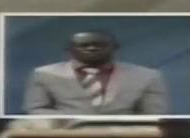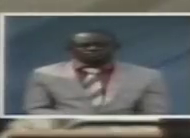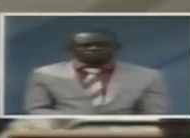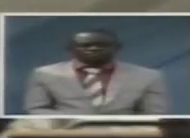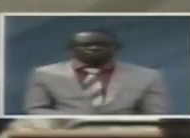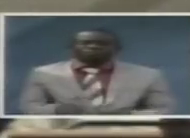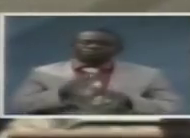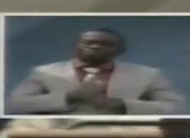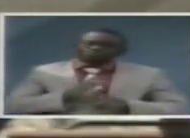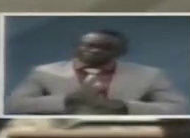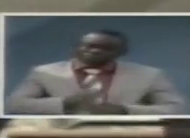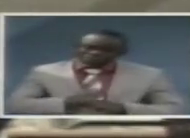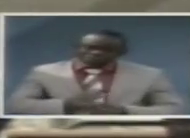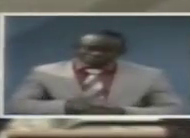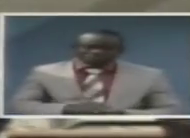Slow down.